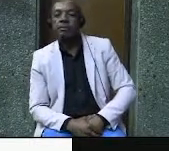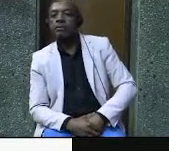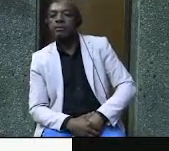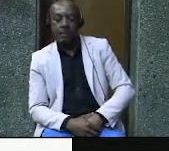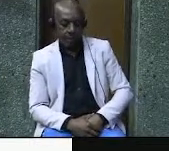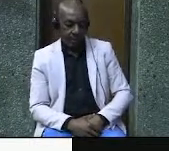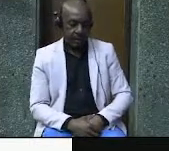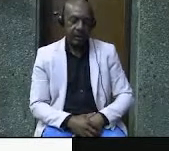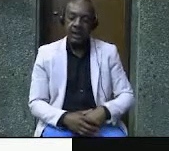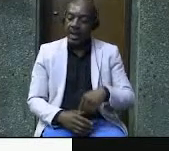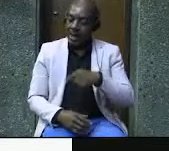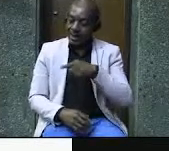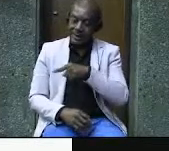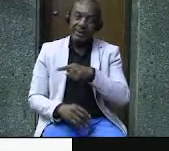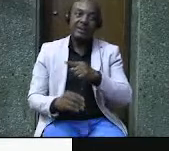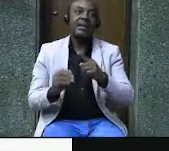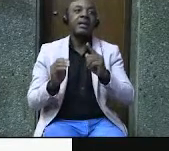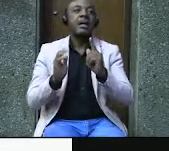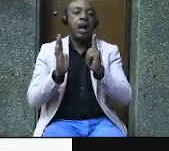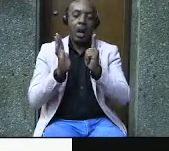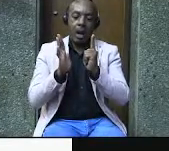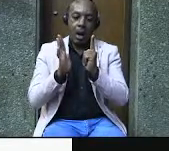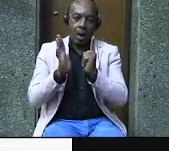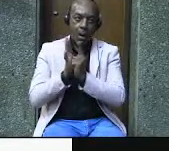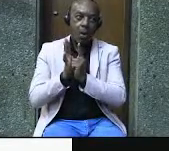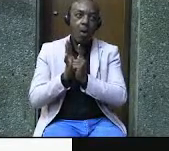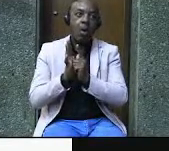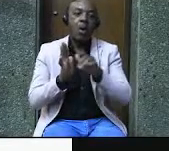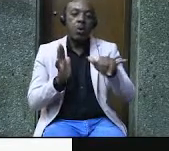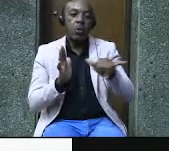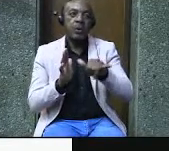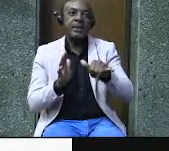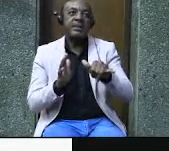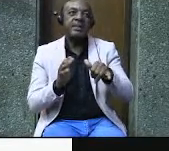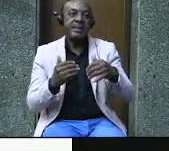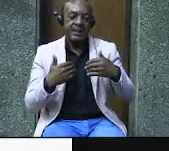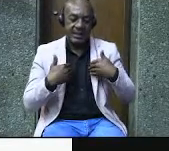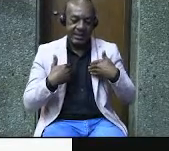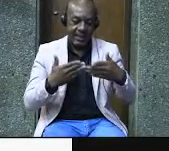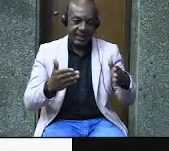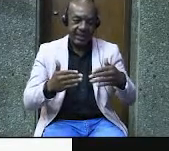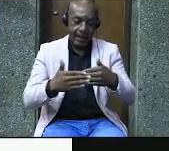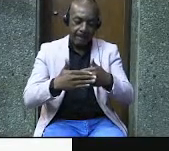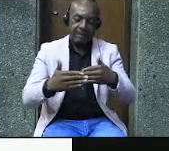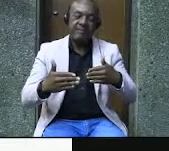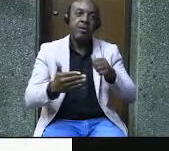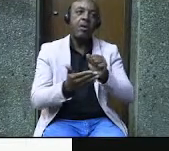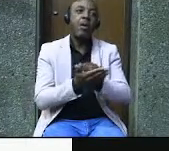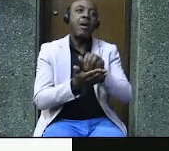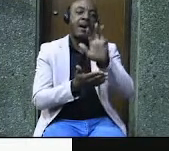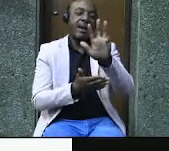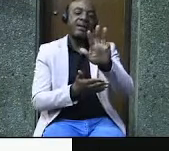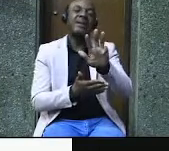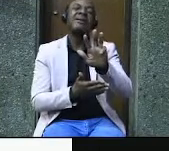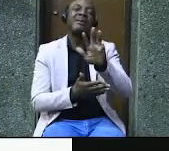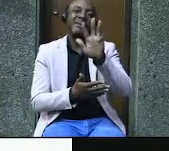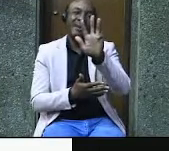law that was enacted before 1994. And naturally,